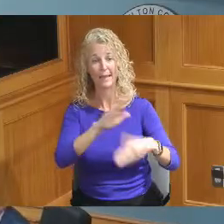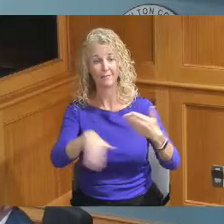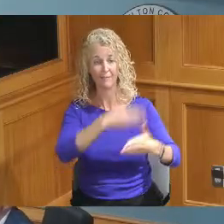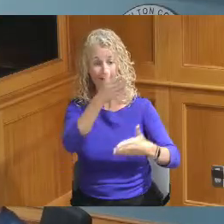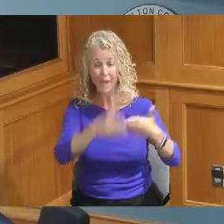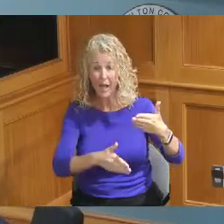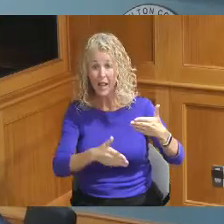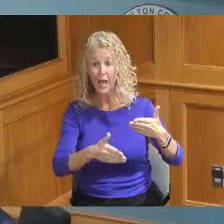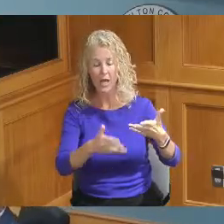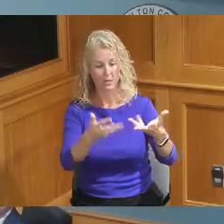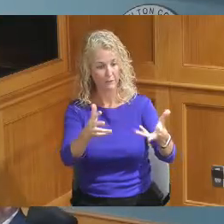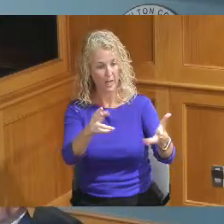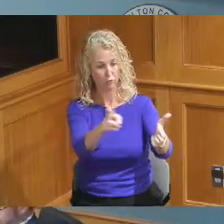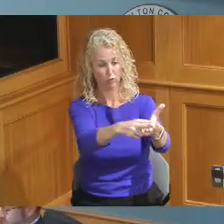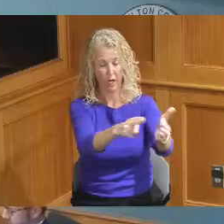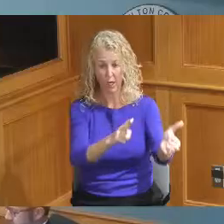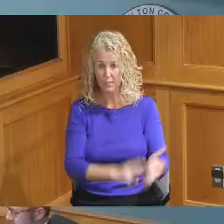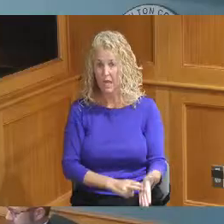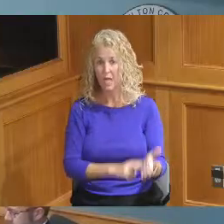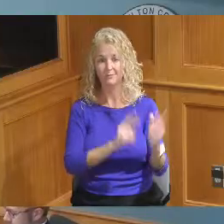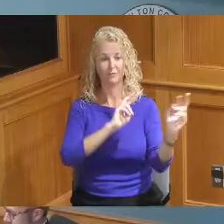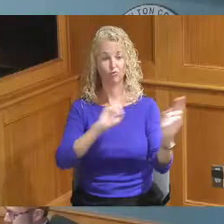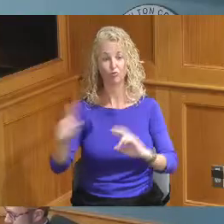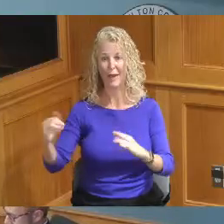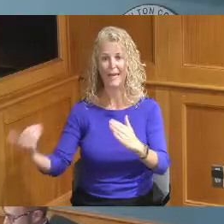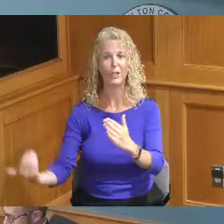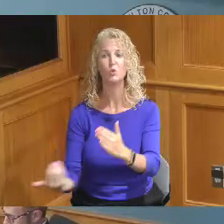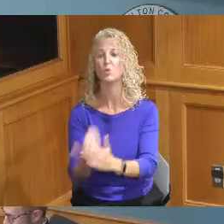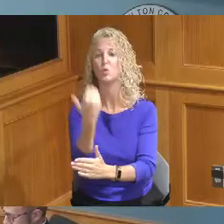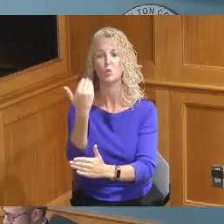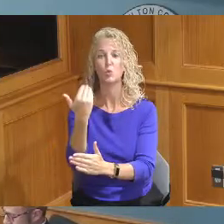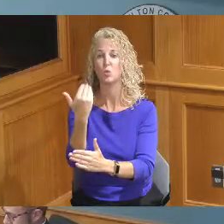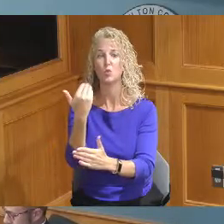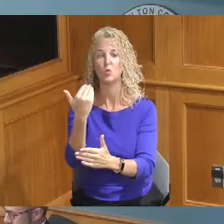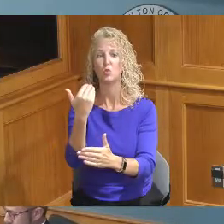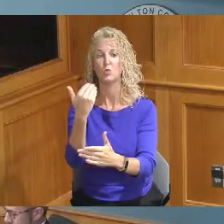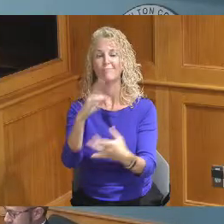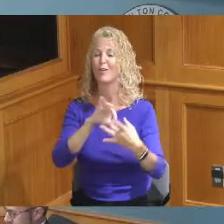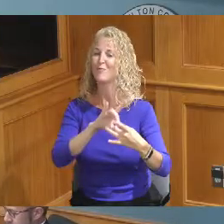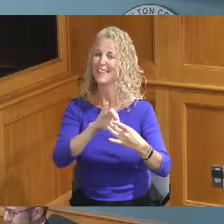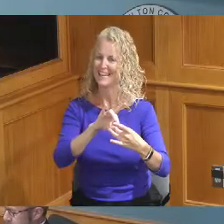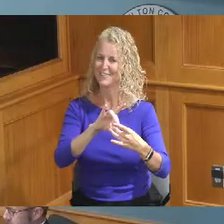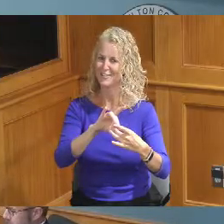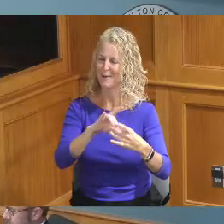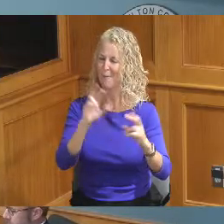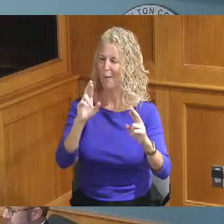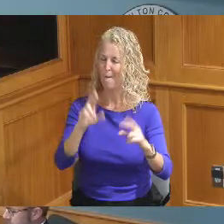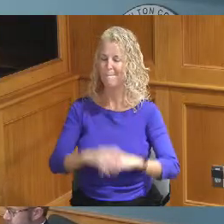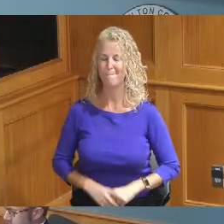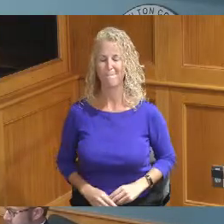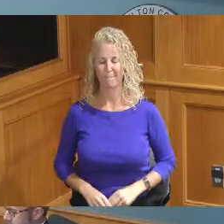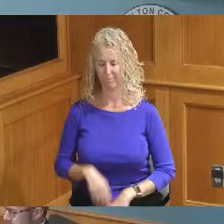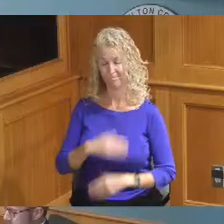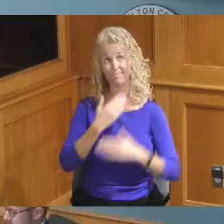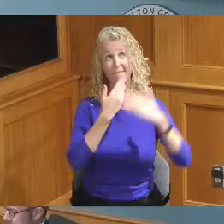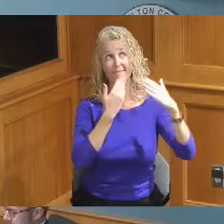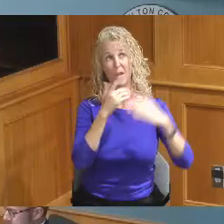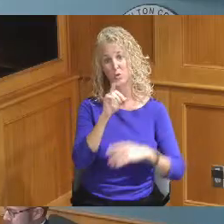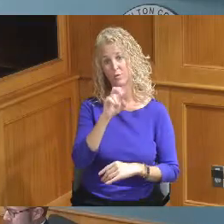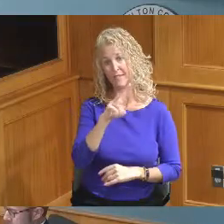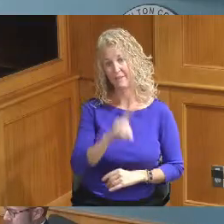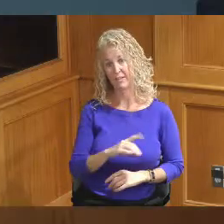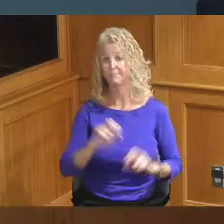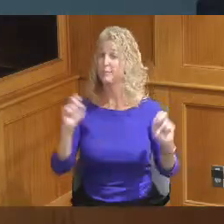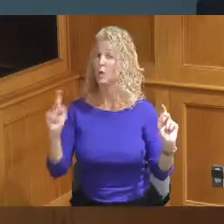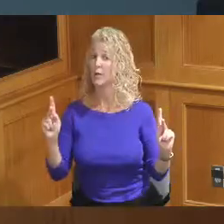that brings on a new sort of era of cooperation between the parties. So thank you. Thank you, David. I appreciate